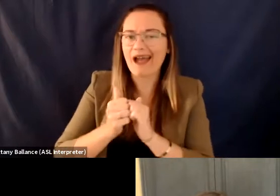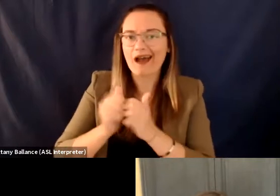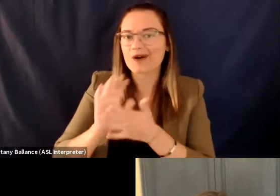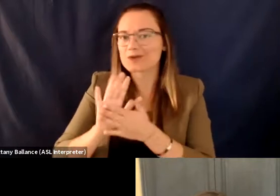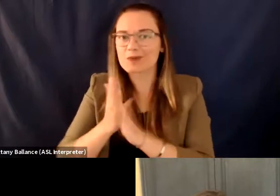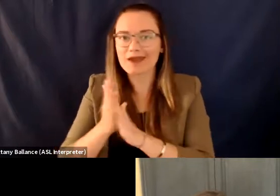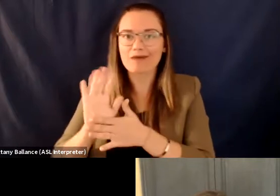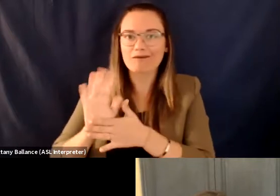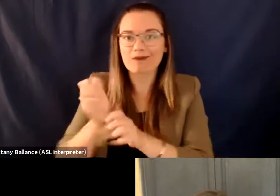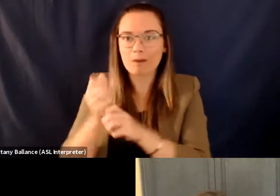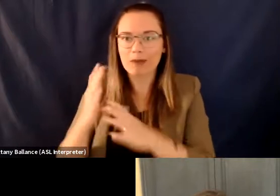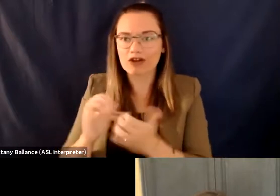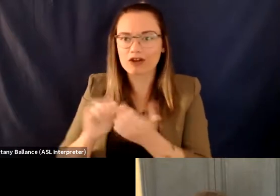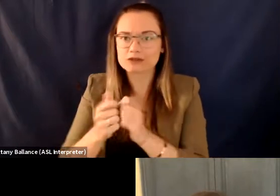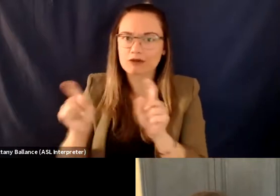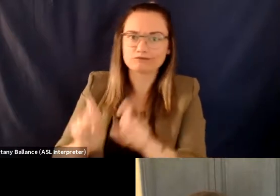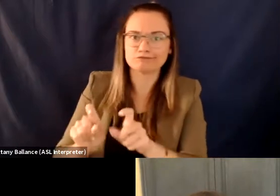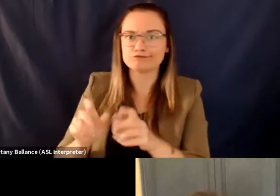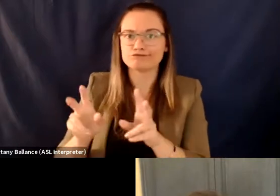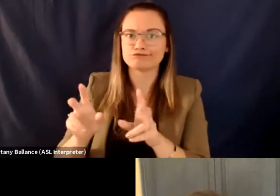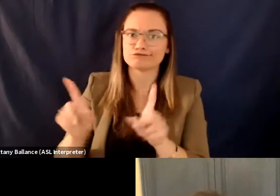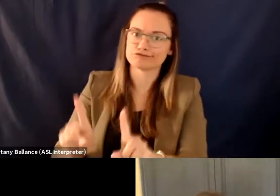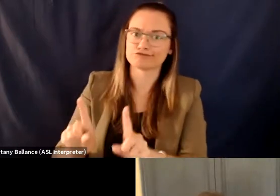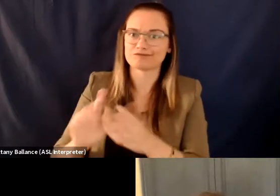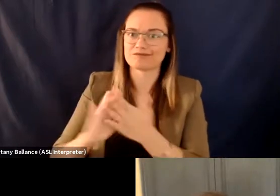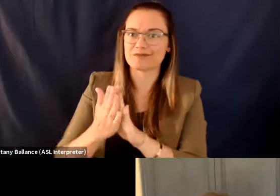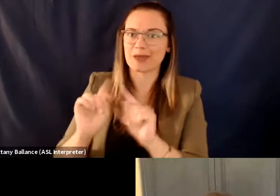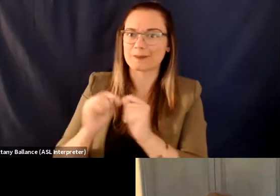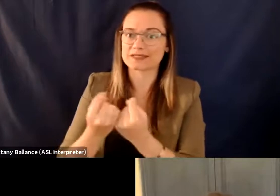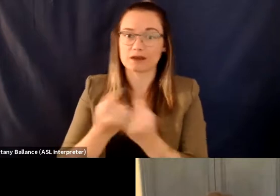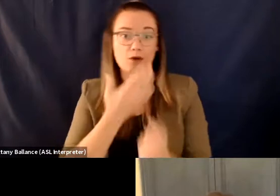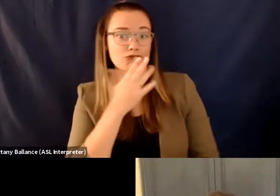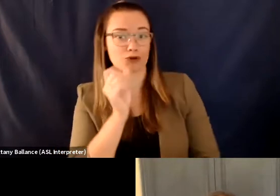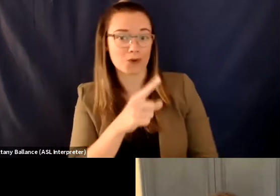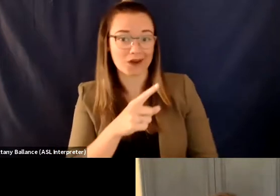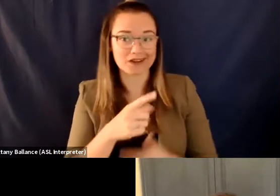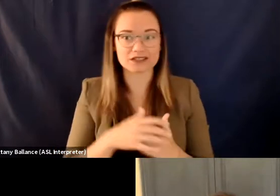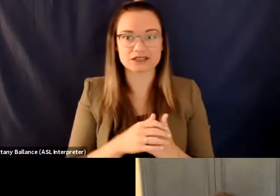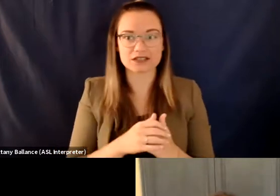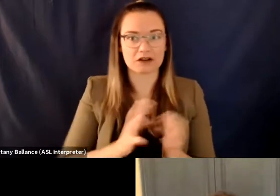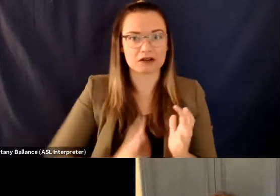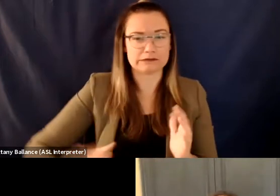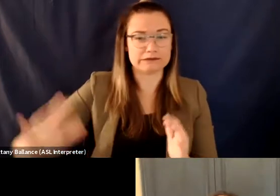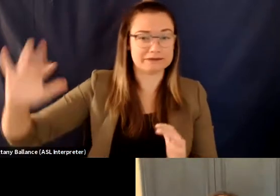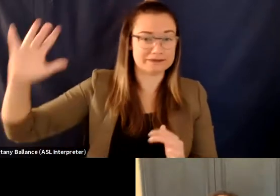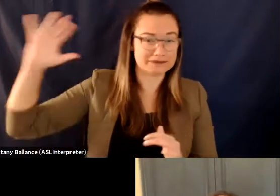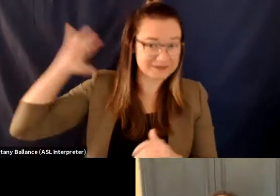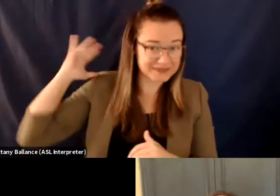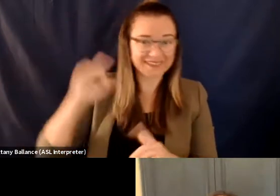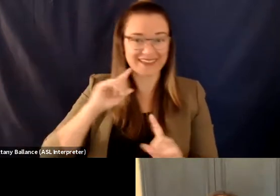got together as filmmakers, as a team. Woo. Such a good question. I gotta go way back to answer that